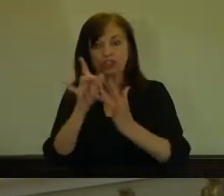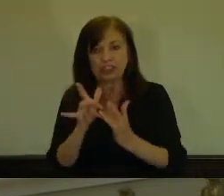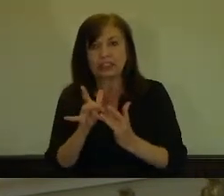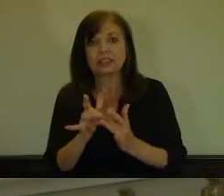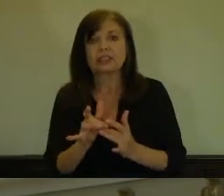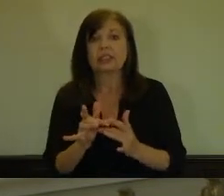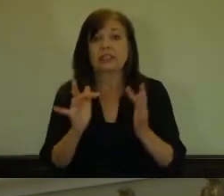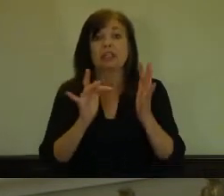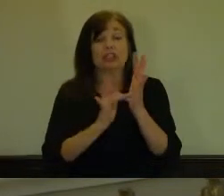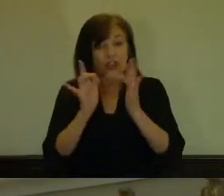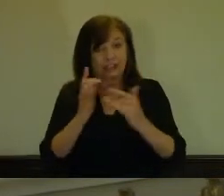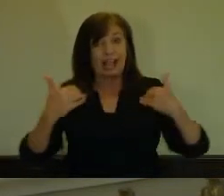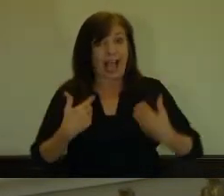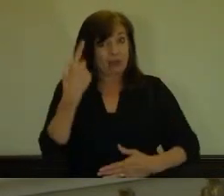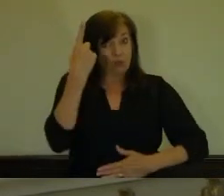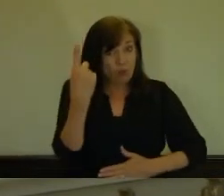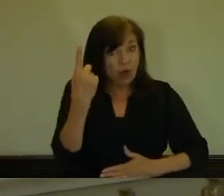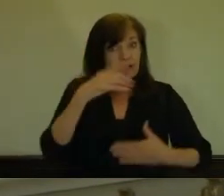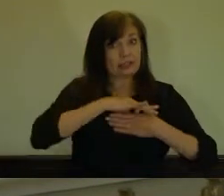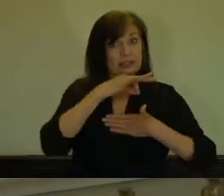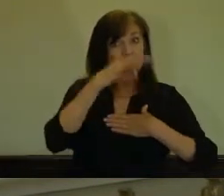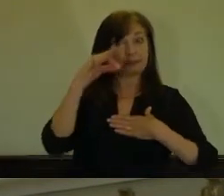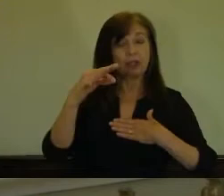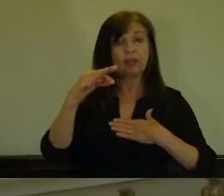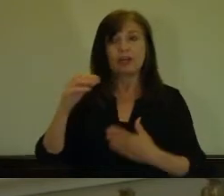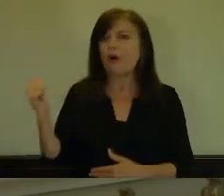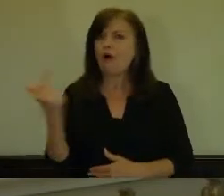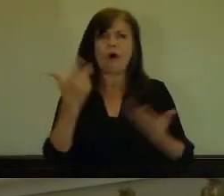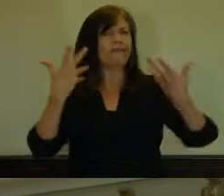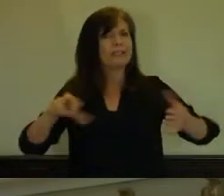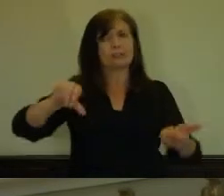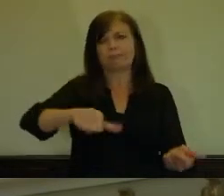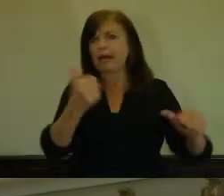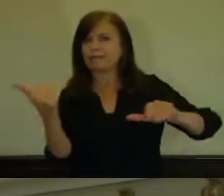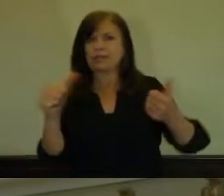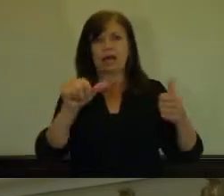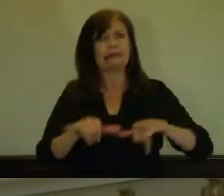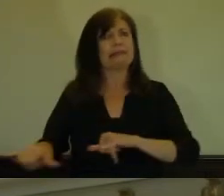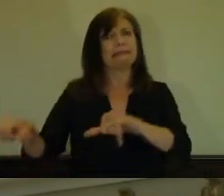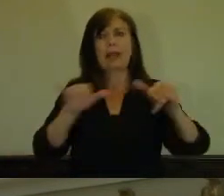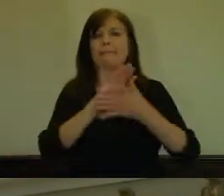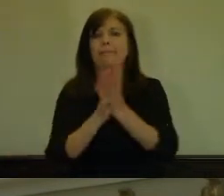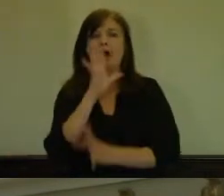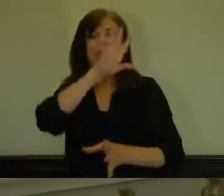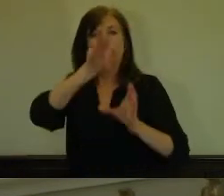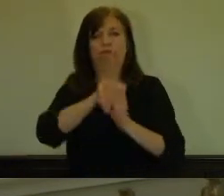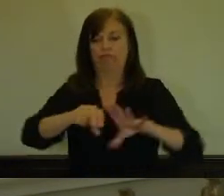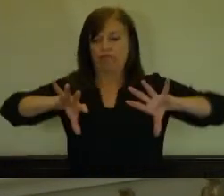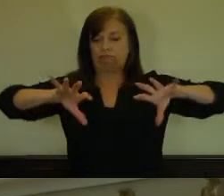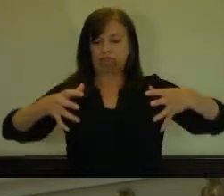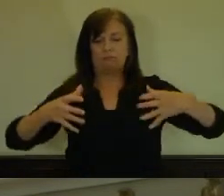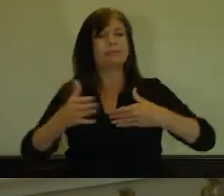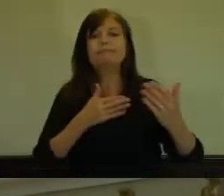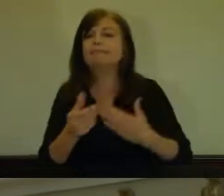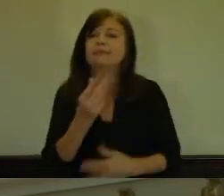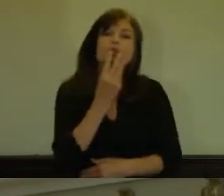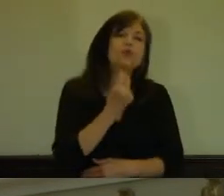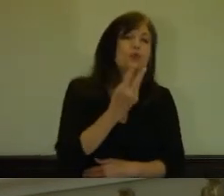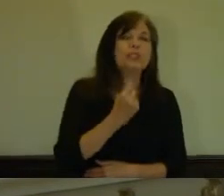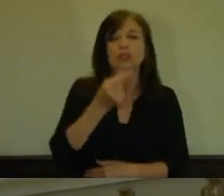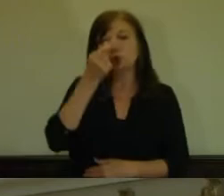For in one Spirit we were all baptized into one body, whether Jews or